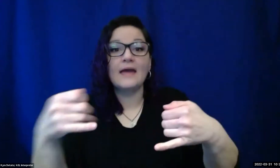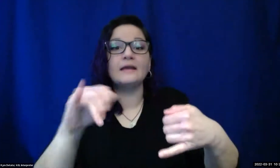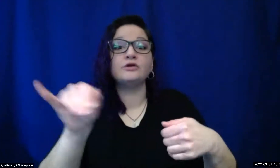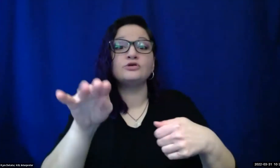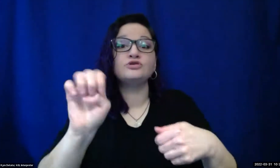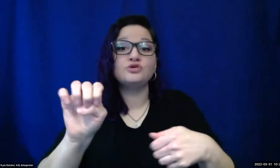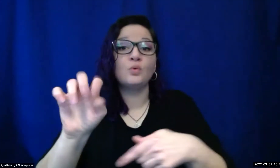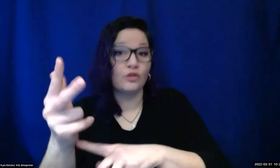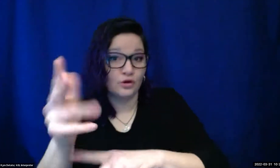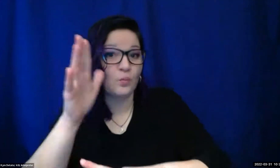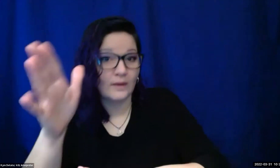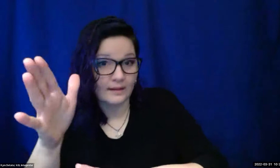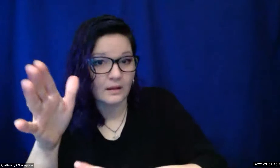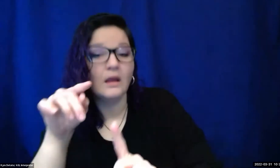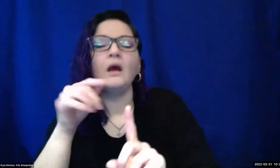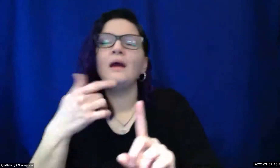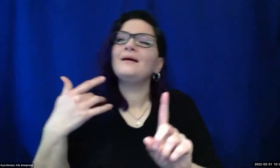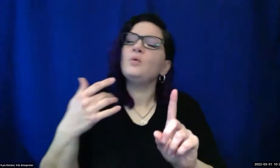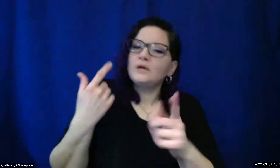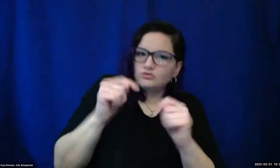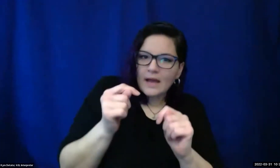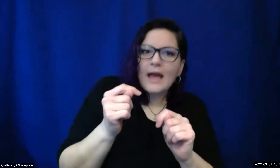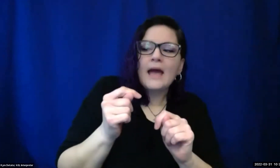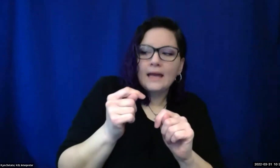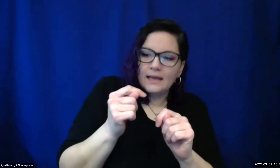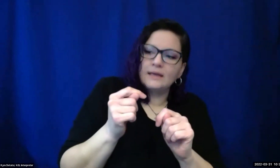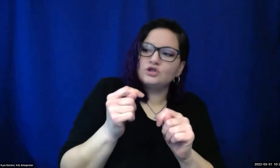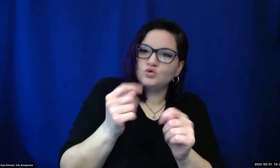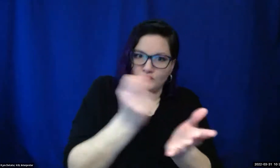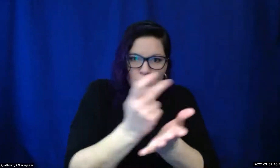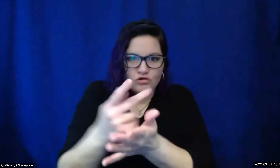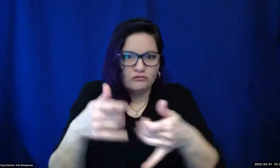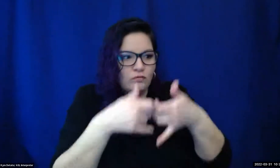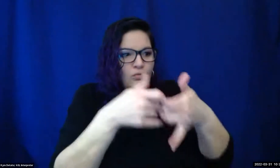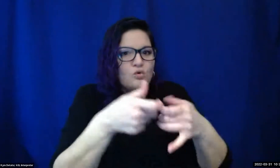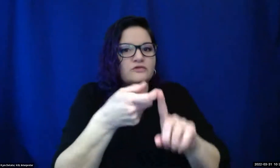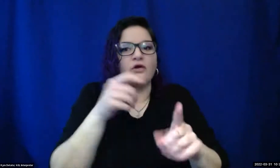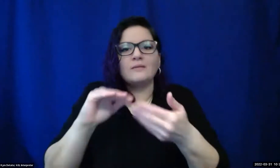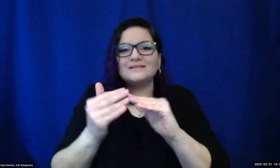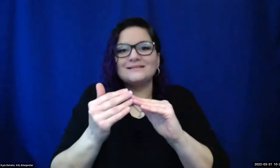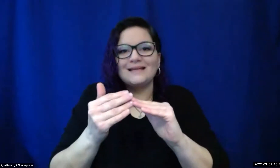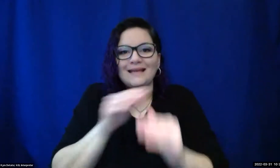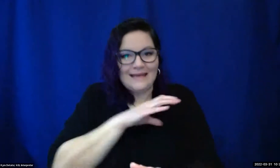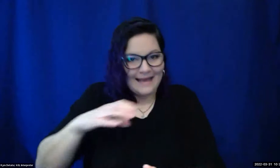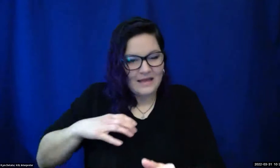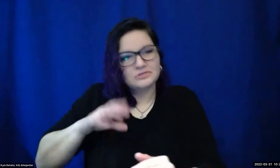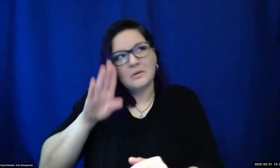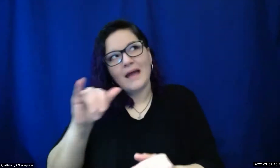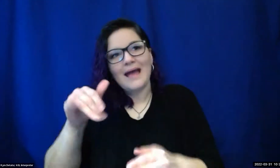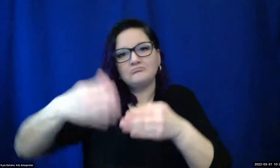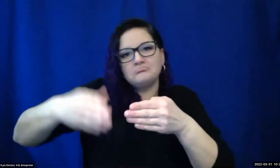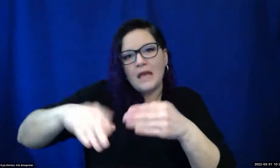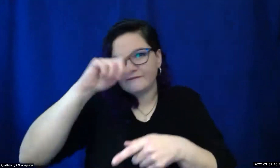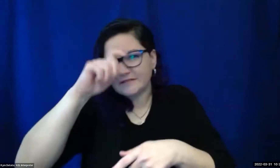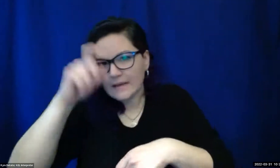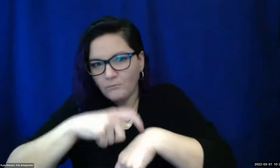We typically try to get the awards approved by City Council by the end of the summer. And in the